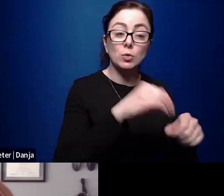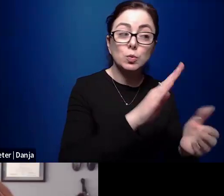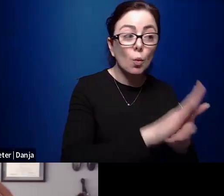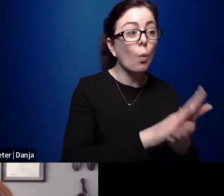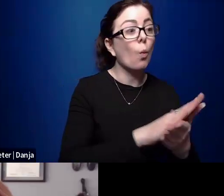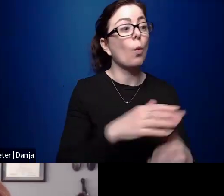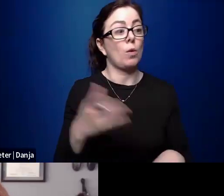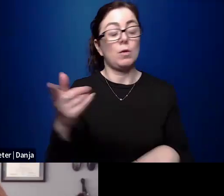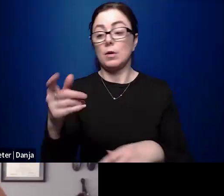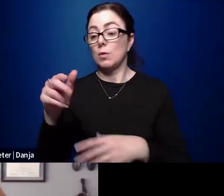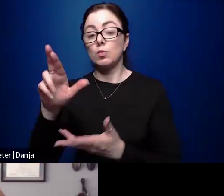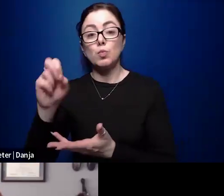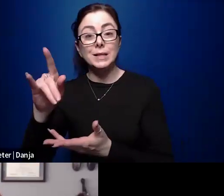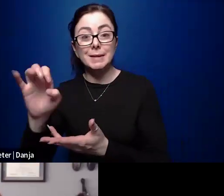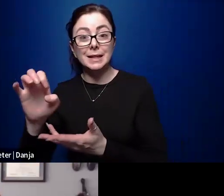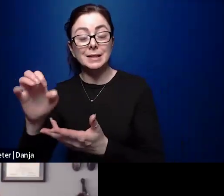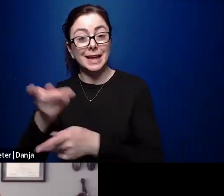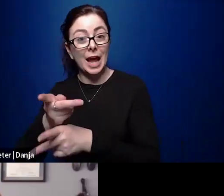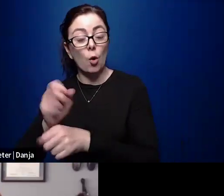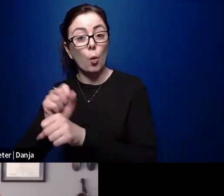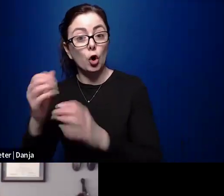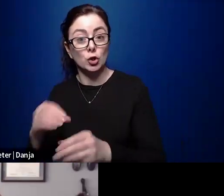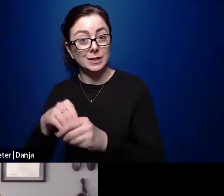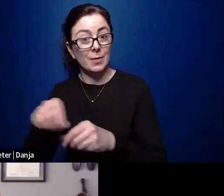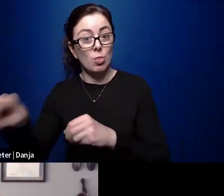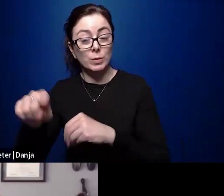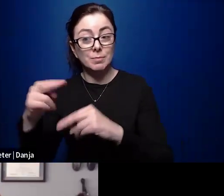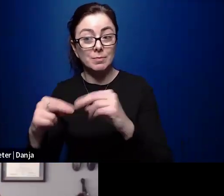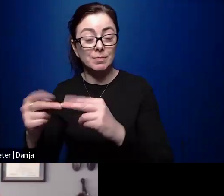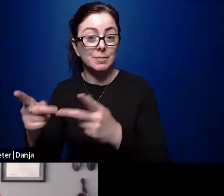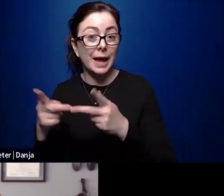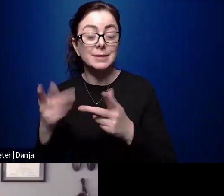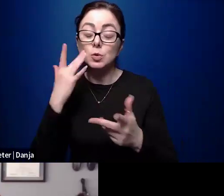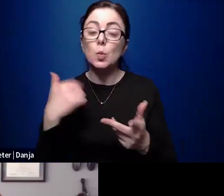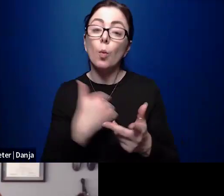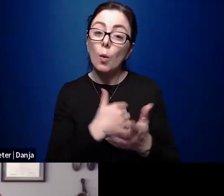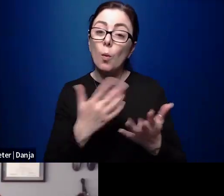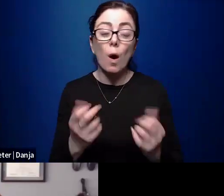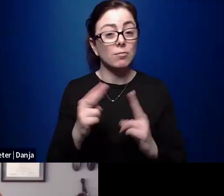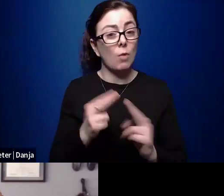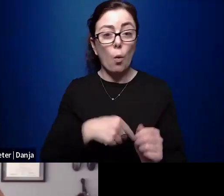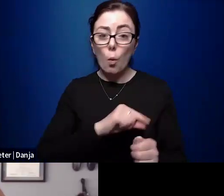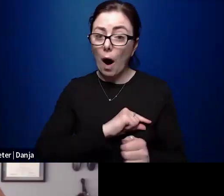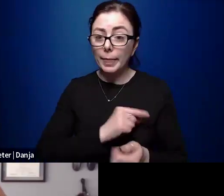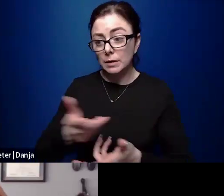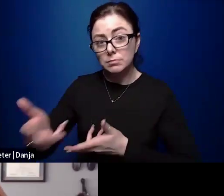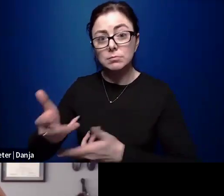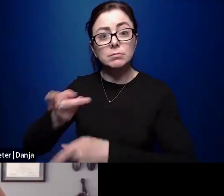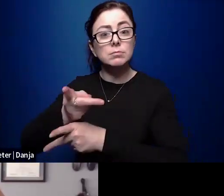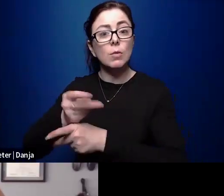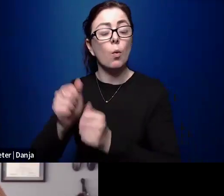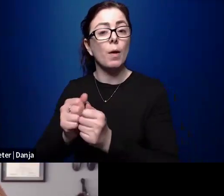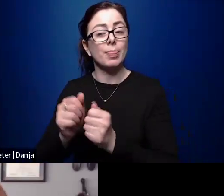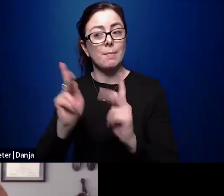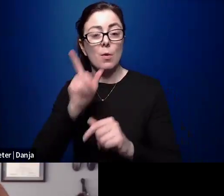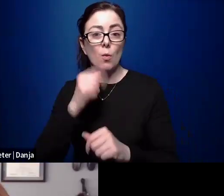these facilities, because we want quality engagement with our loved ones, and we want to make sure that they're